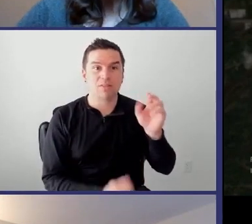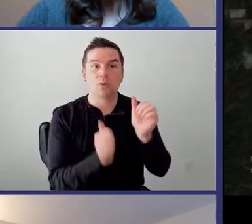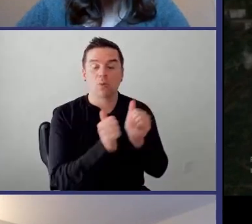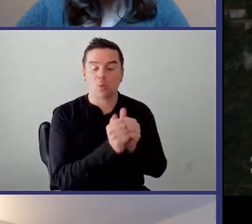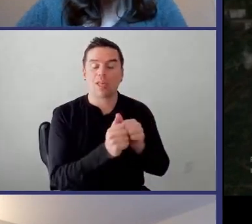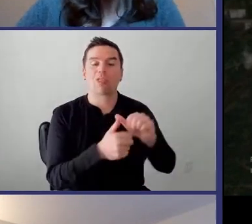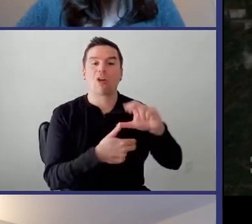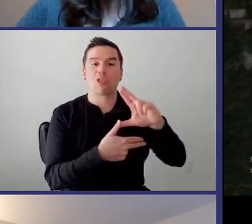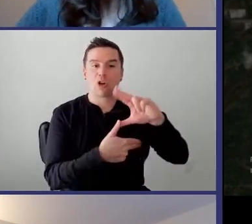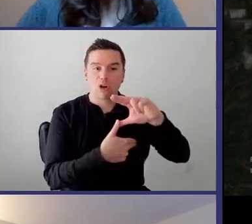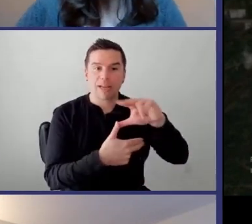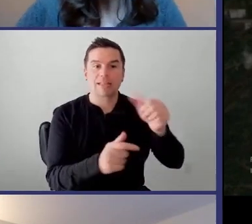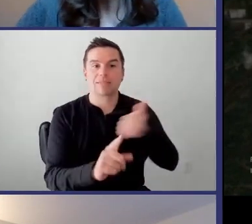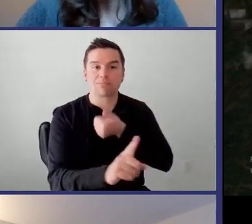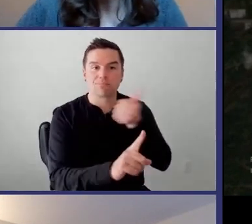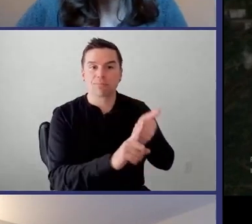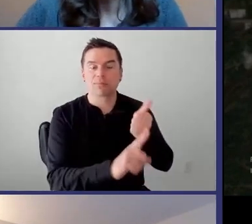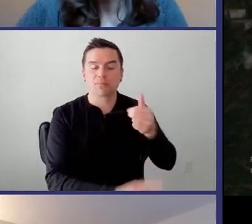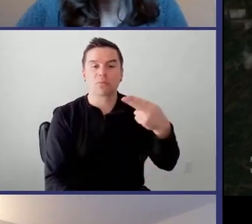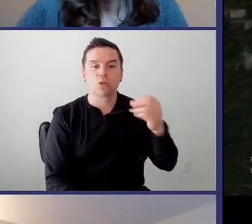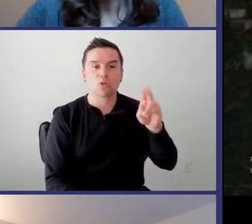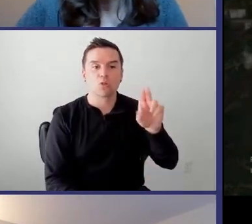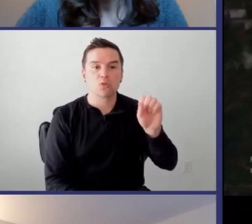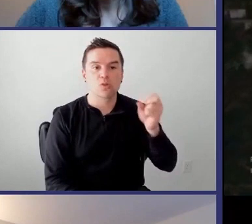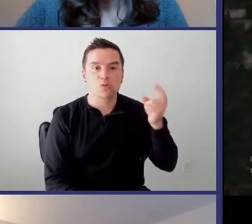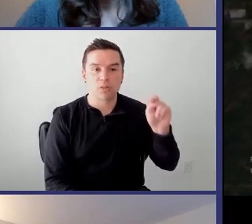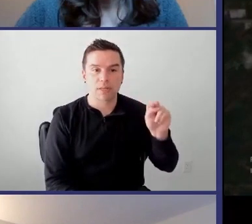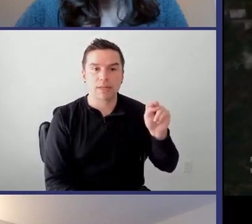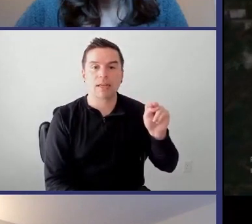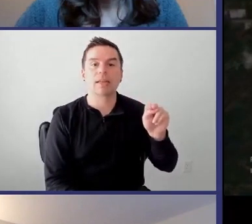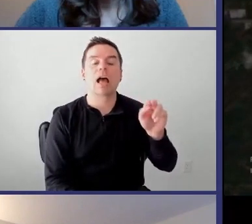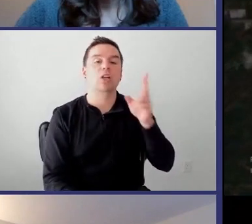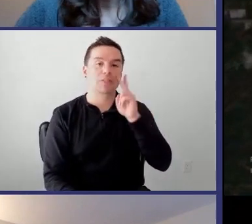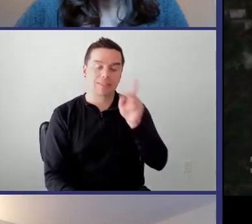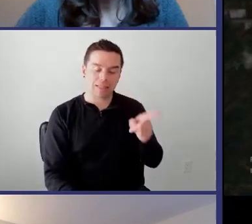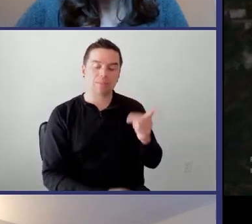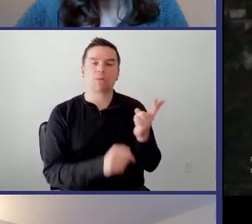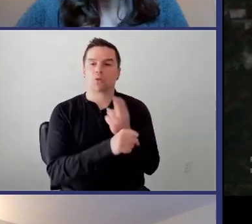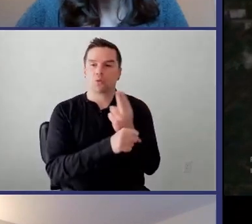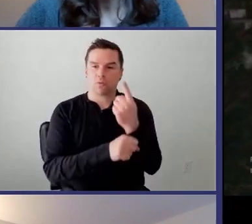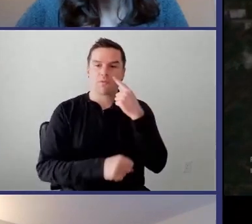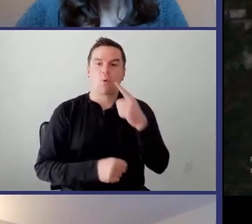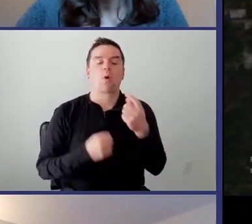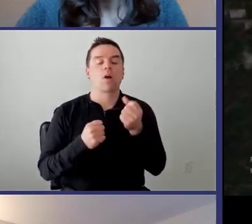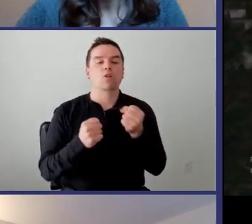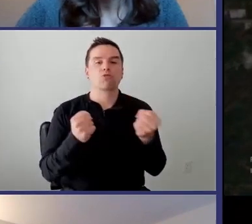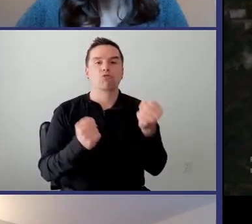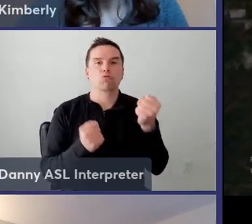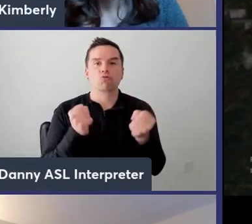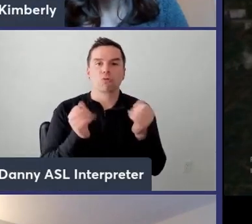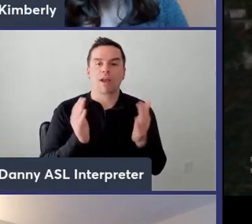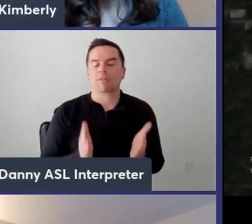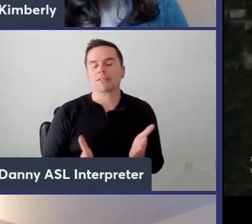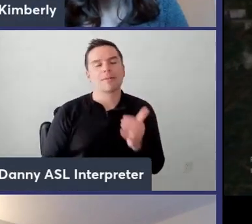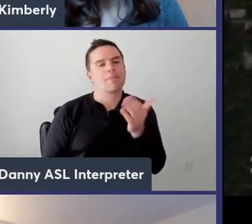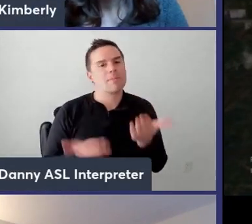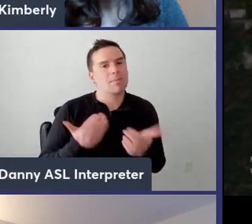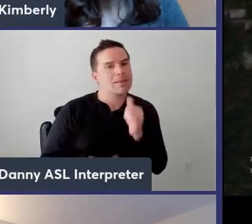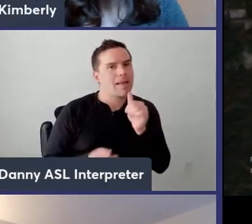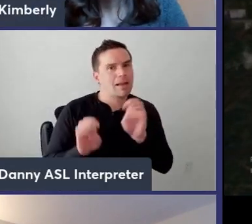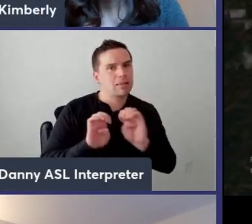hurricanes that hit Houston. I could see this being useful for drivers as well that are not responding to emergencies,